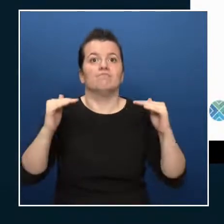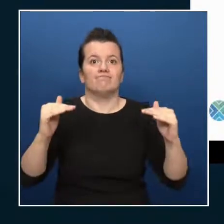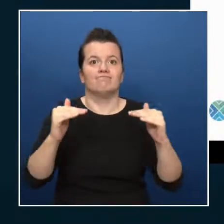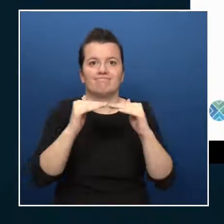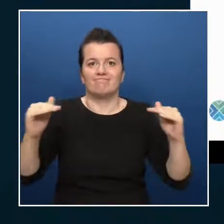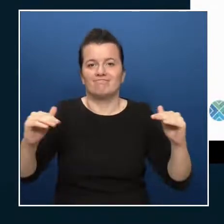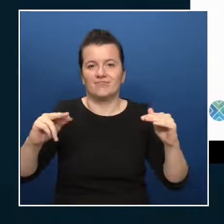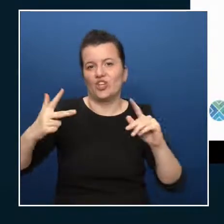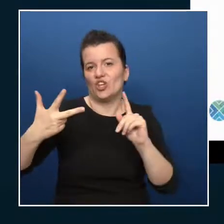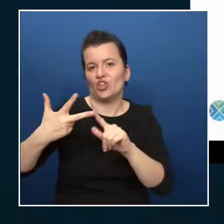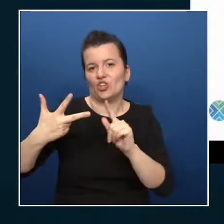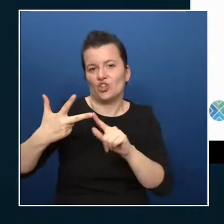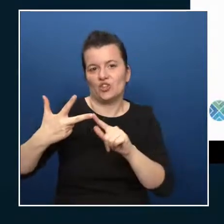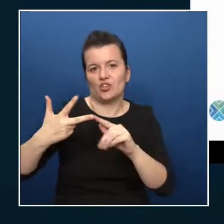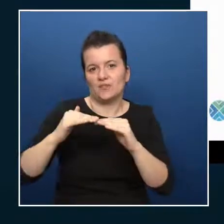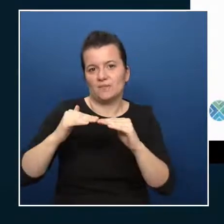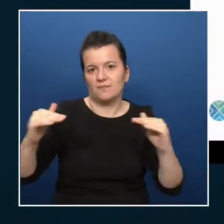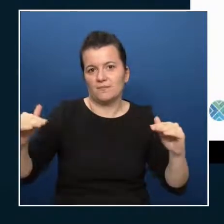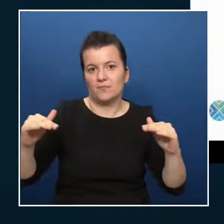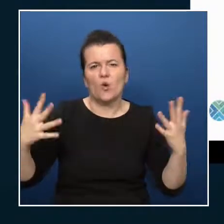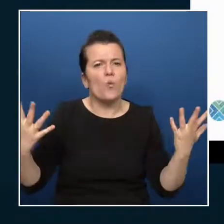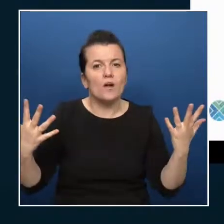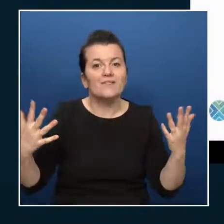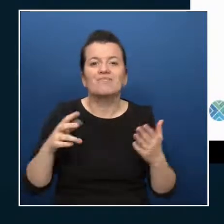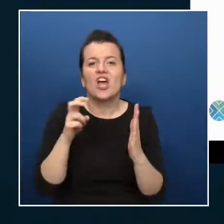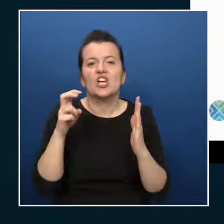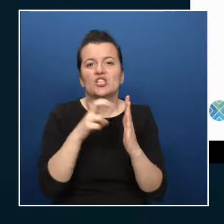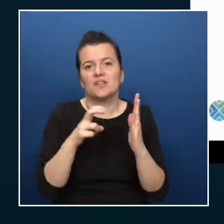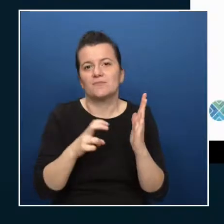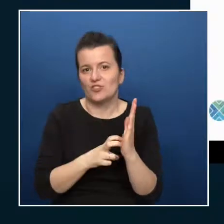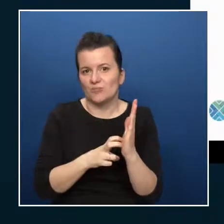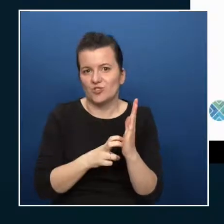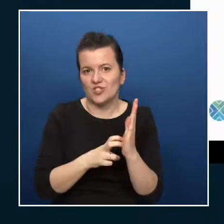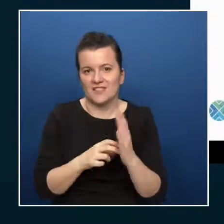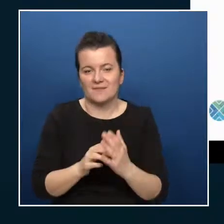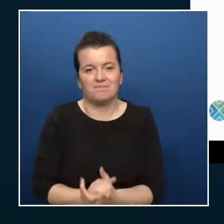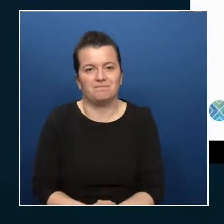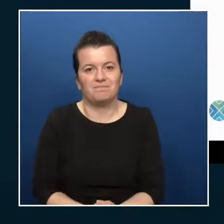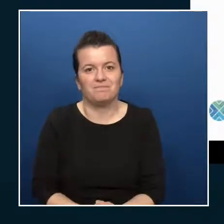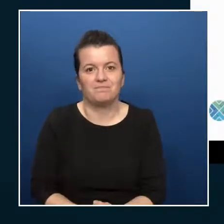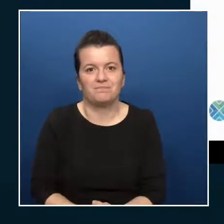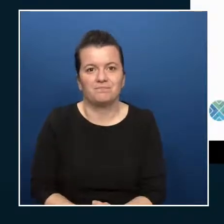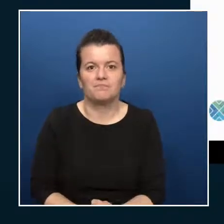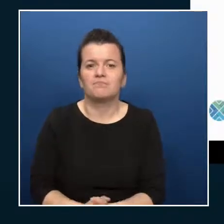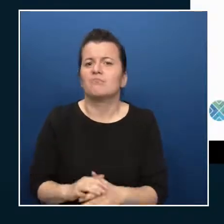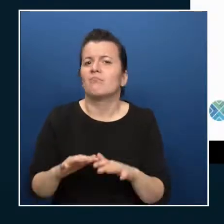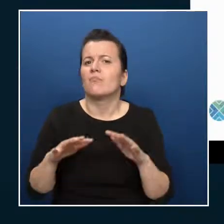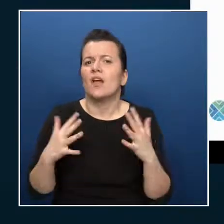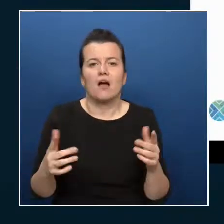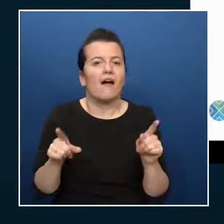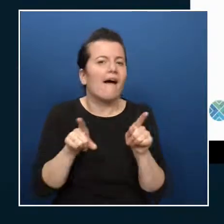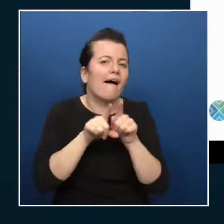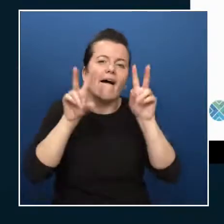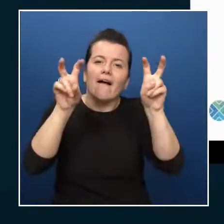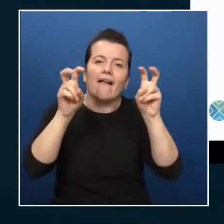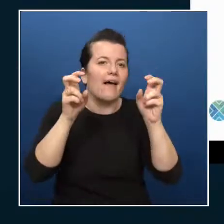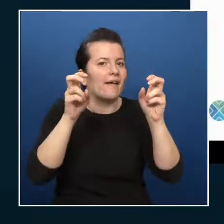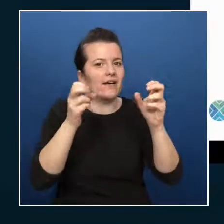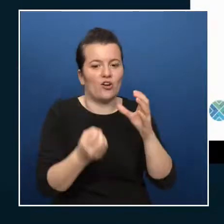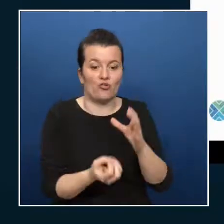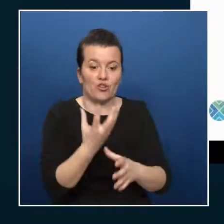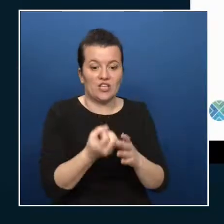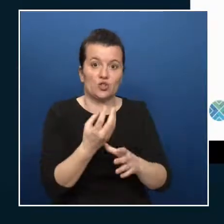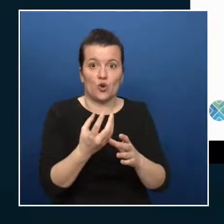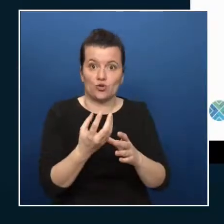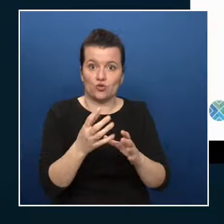Next up, subscriptions. So subscriptions in their simplest are like containers for your resource groups and